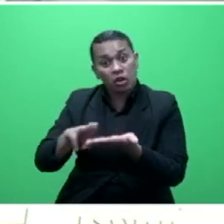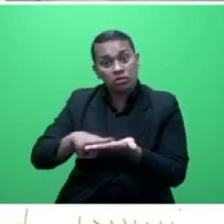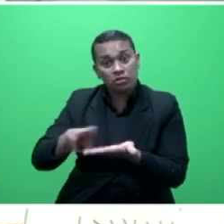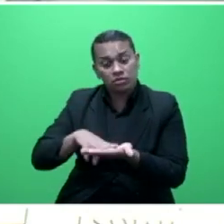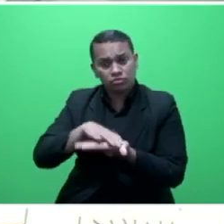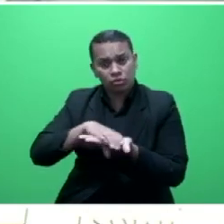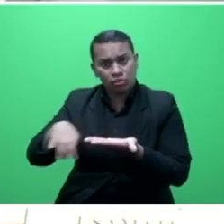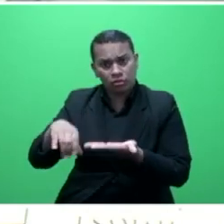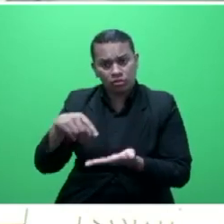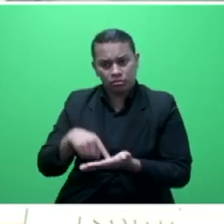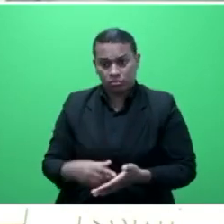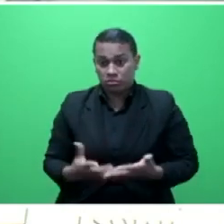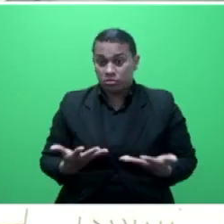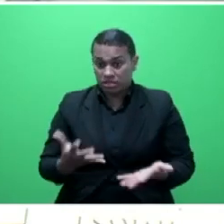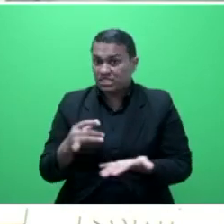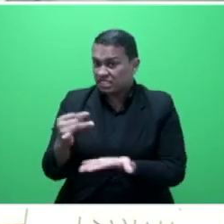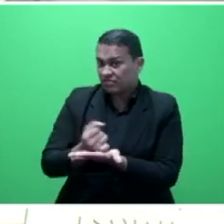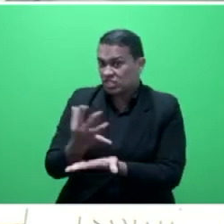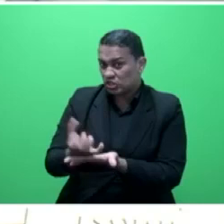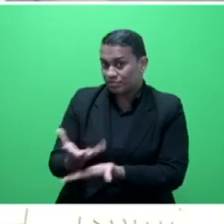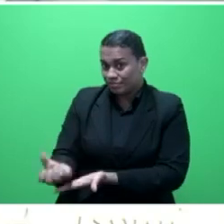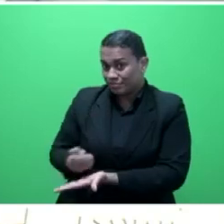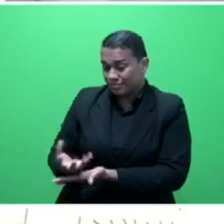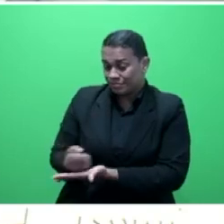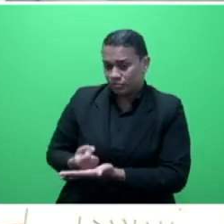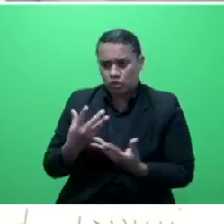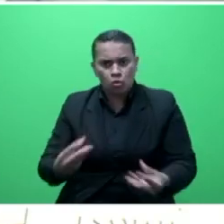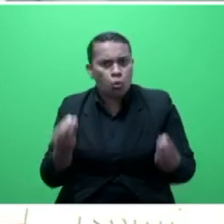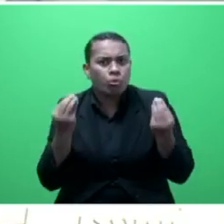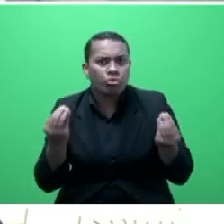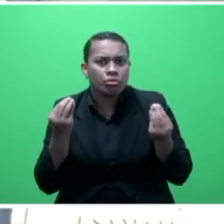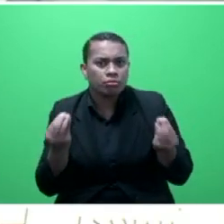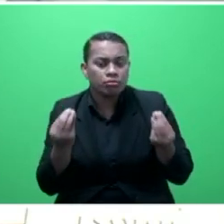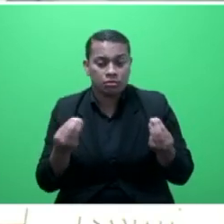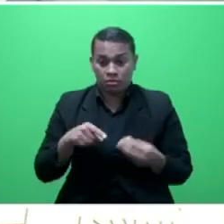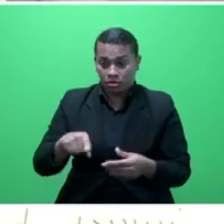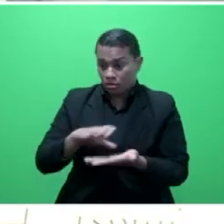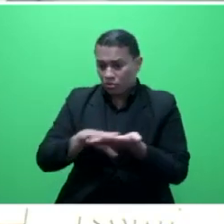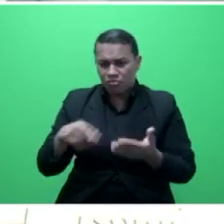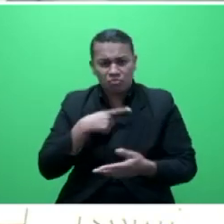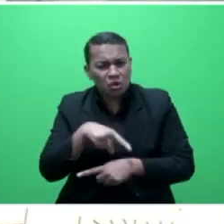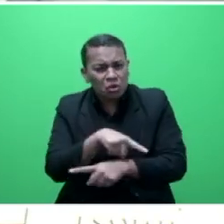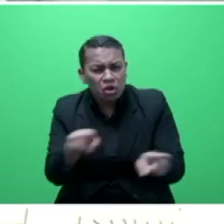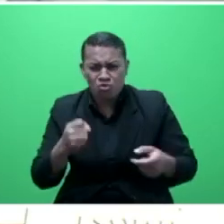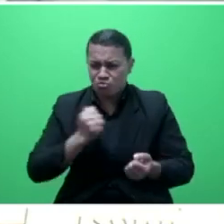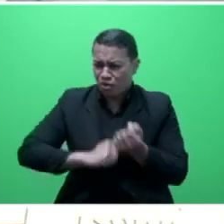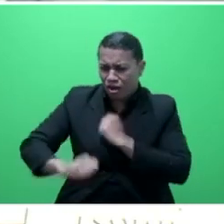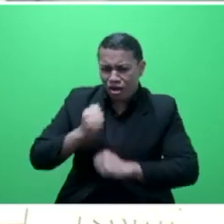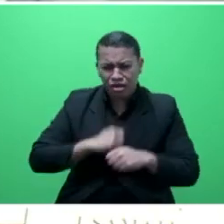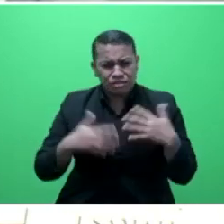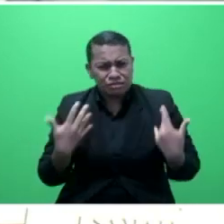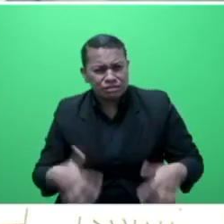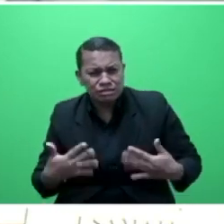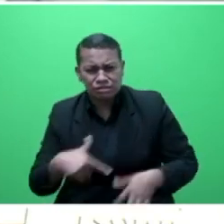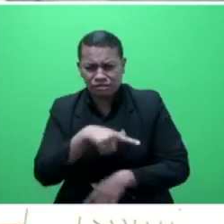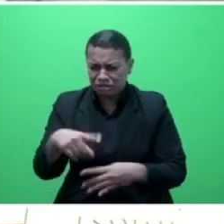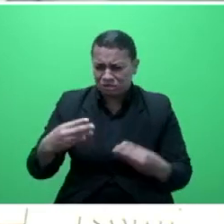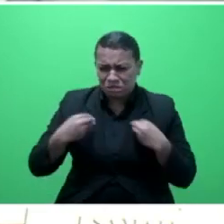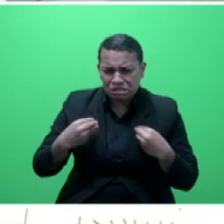government revenue. But it's worth every dollar to get those struggling Fijians back to work in the industry they love and